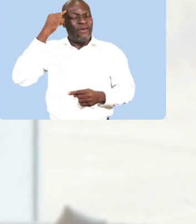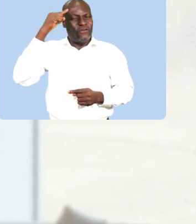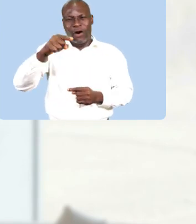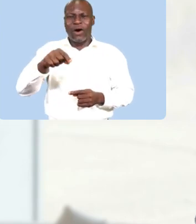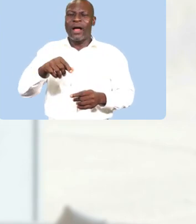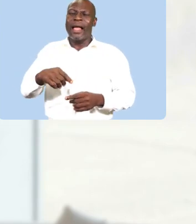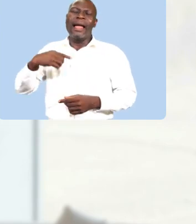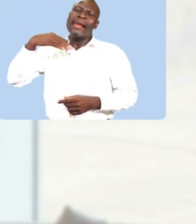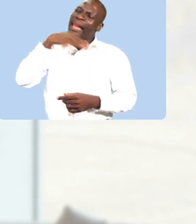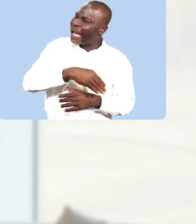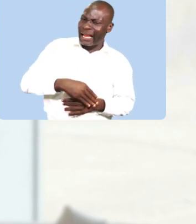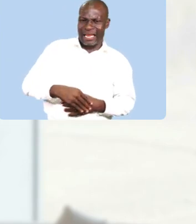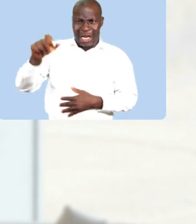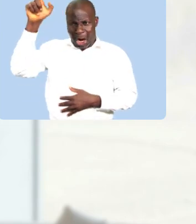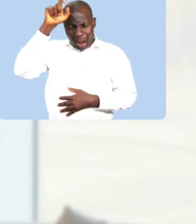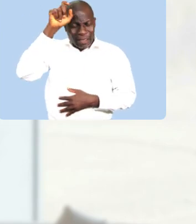samde da de nipa.